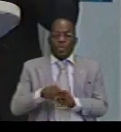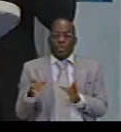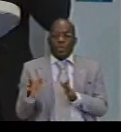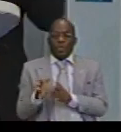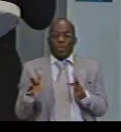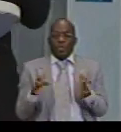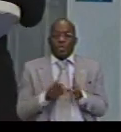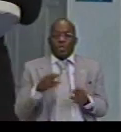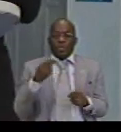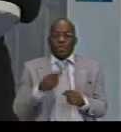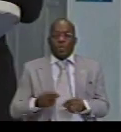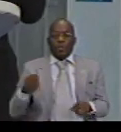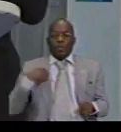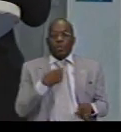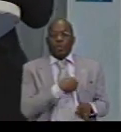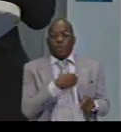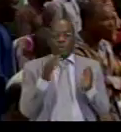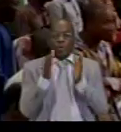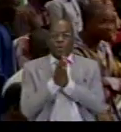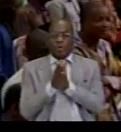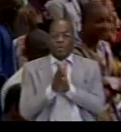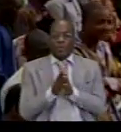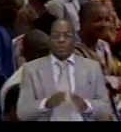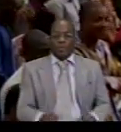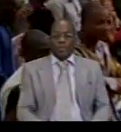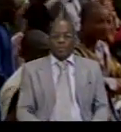In Jesus' name we pray.